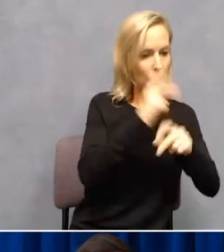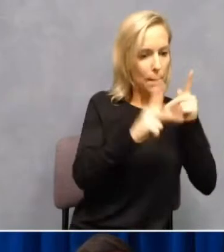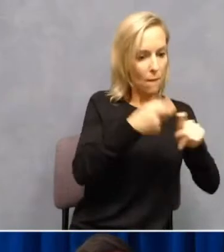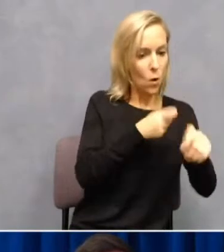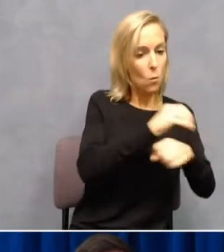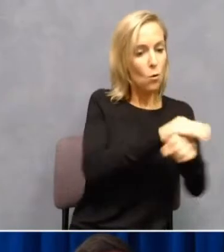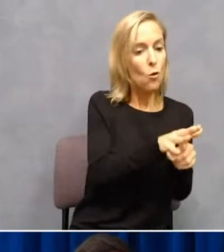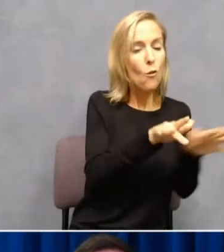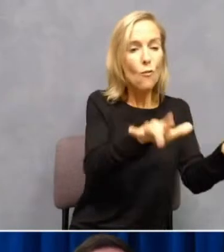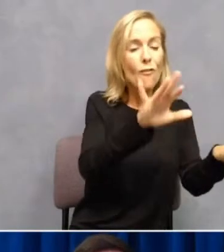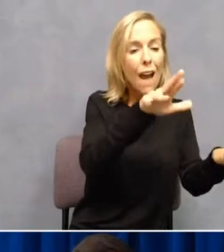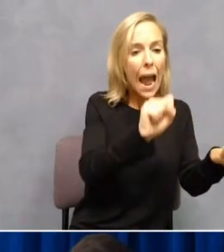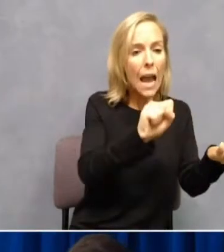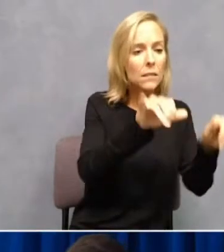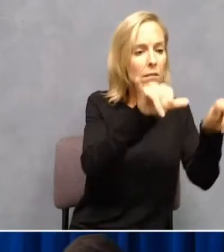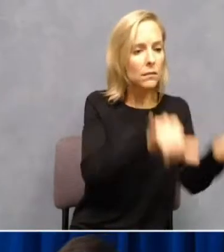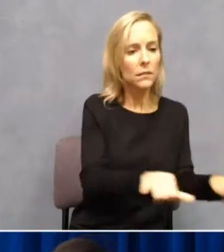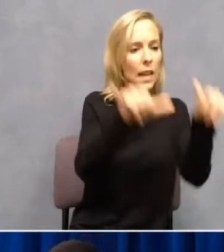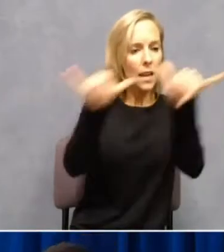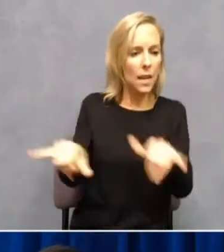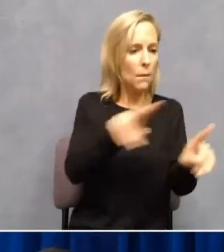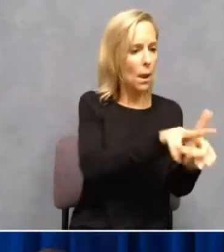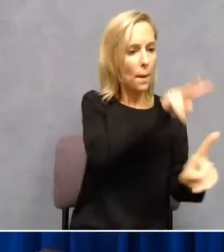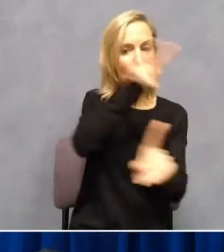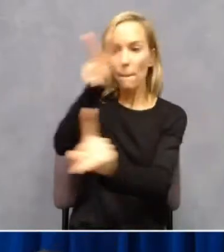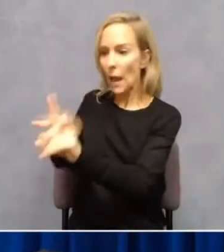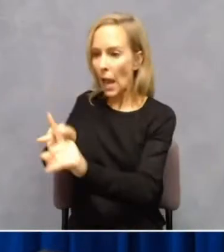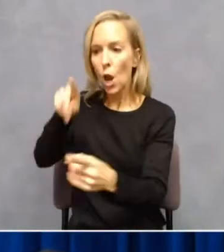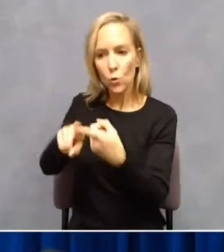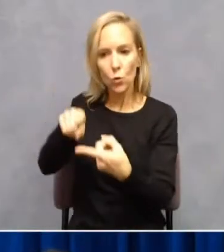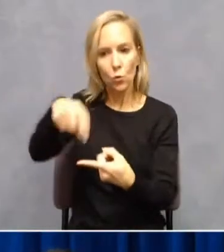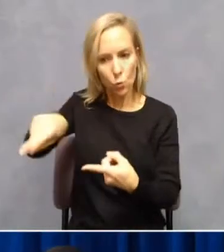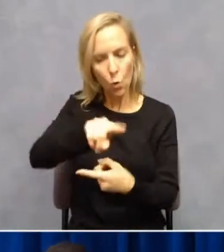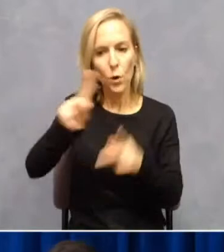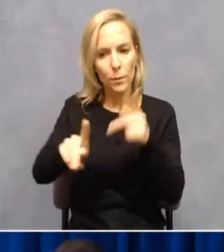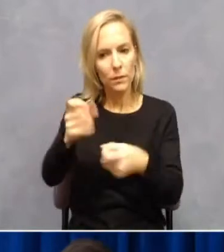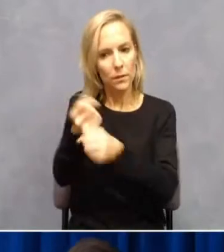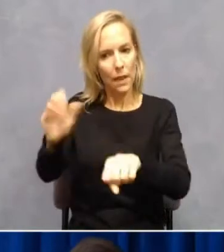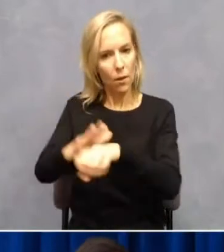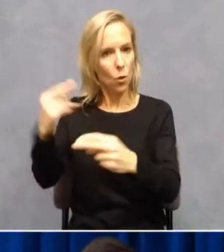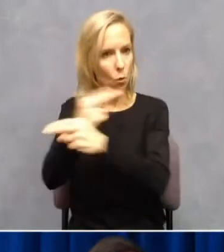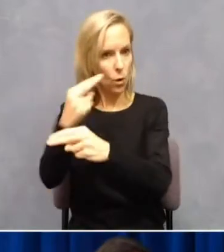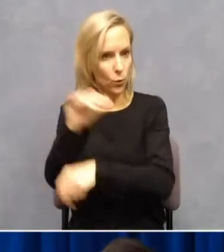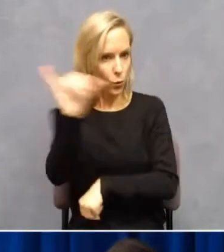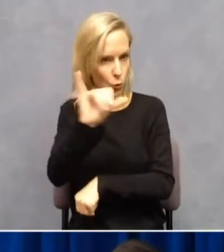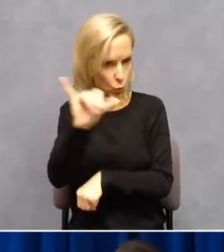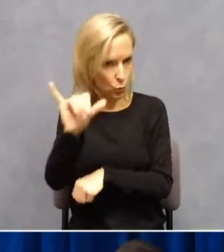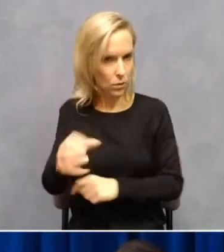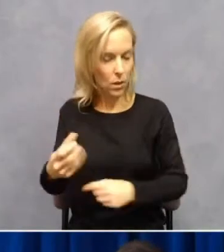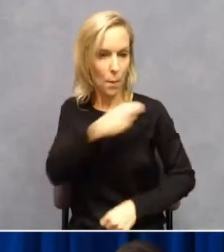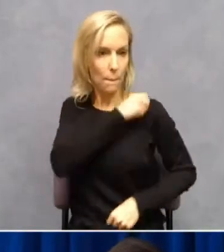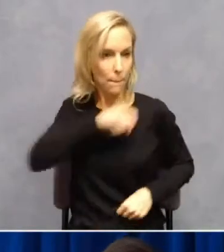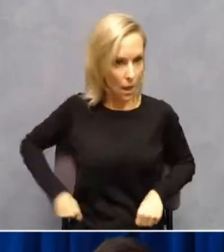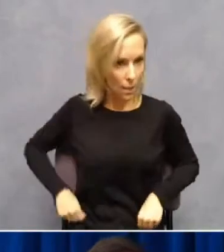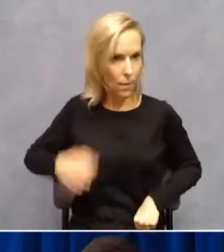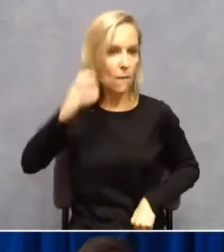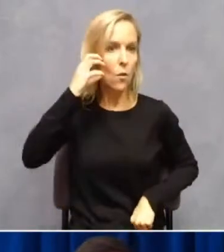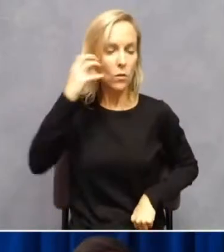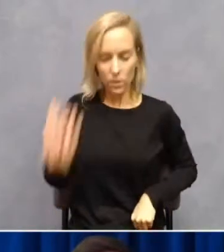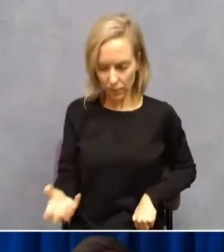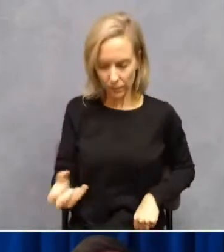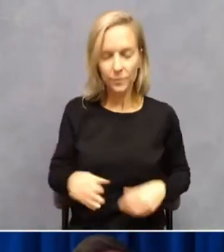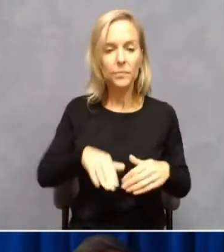please, buckle up and put your phone down. All right, next one on our Fast